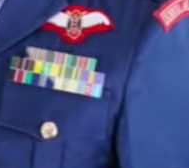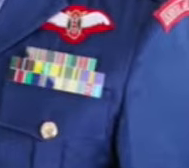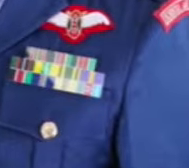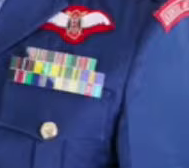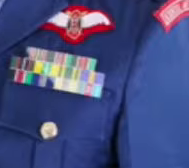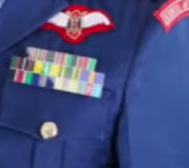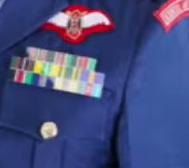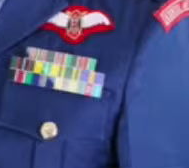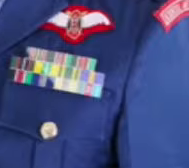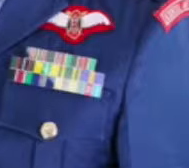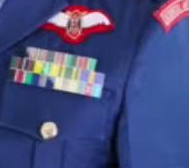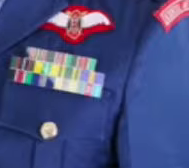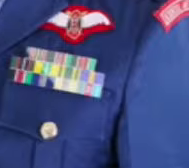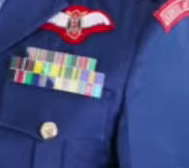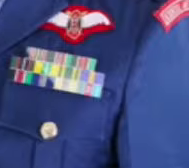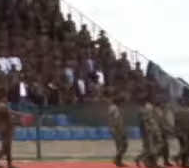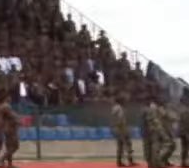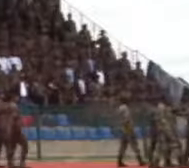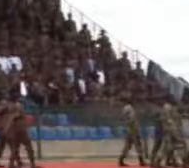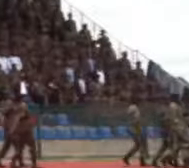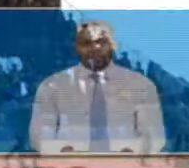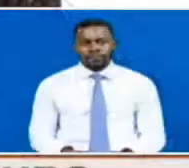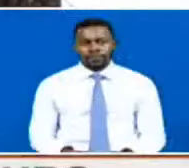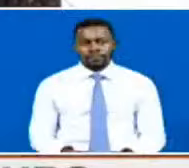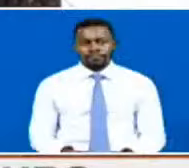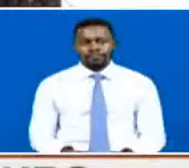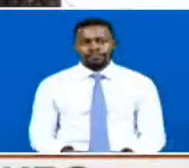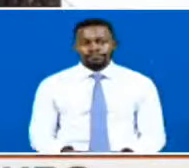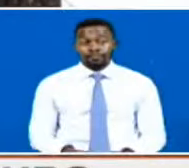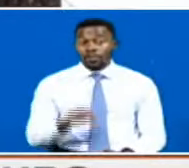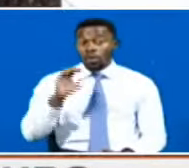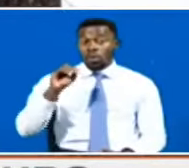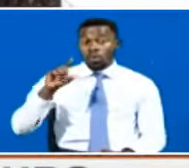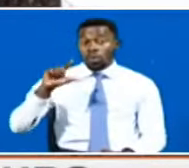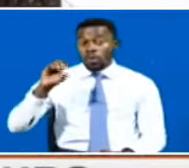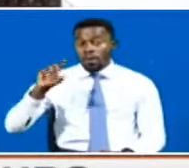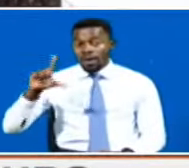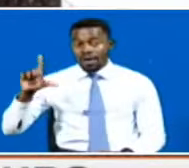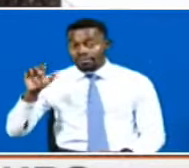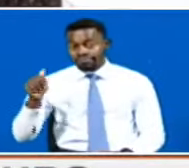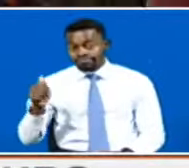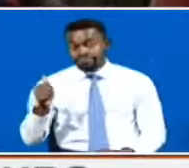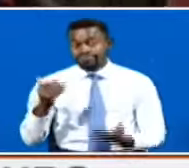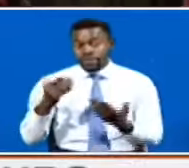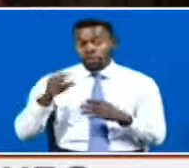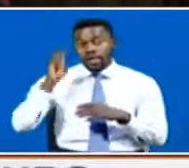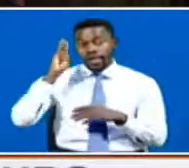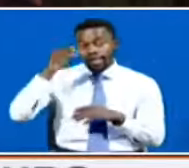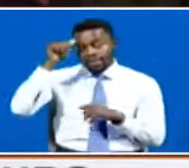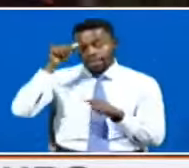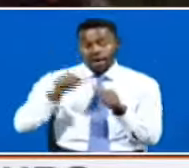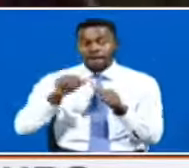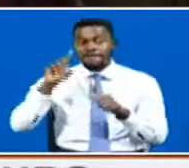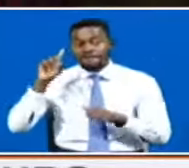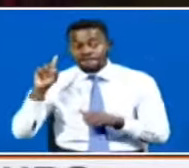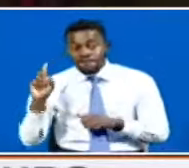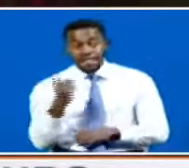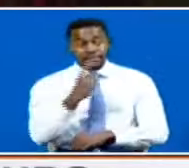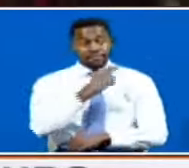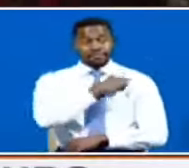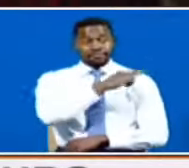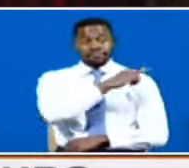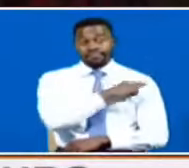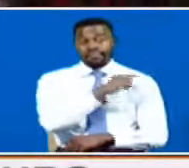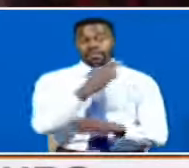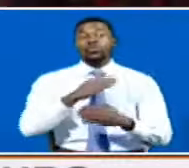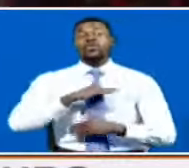forces by President William Ruto. Ogolla goes down in memory as the first army chief to lose his